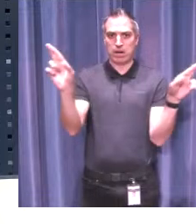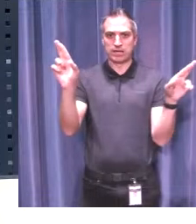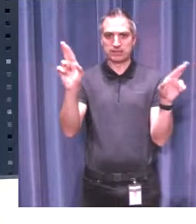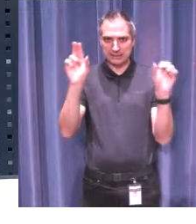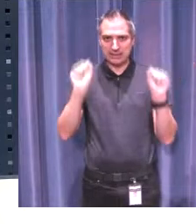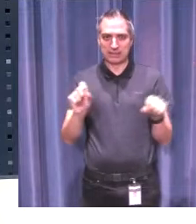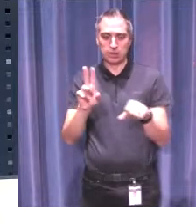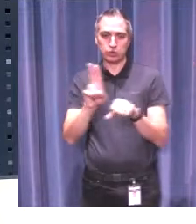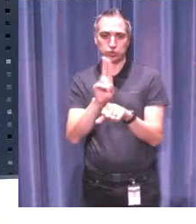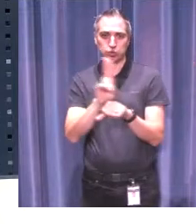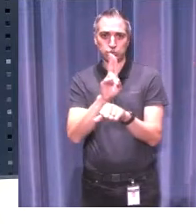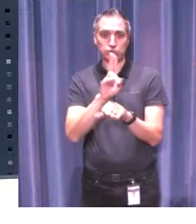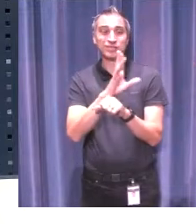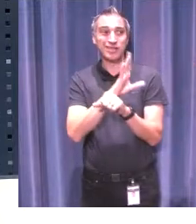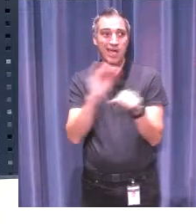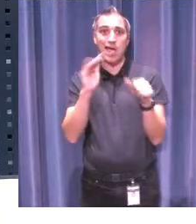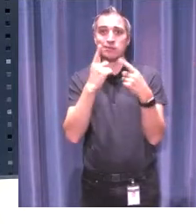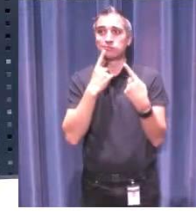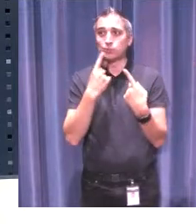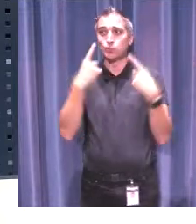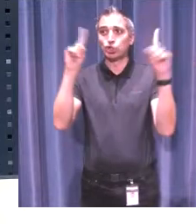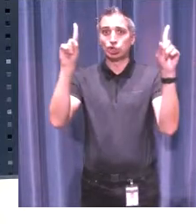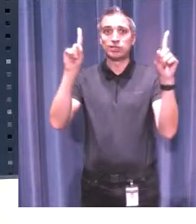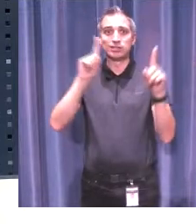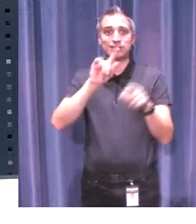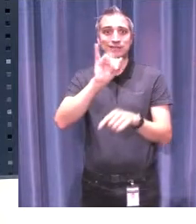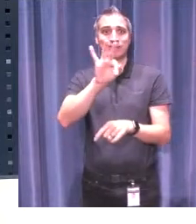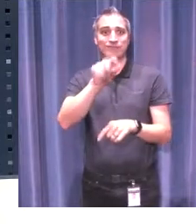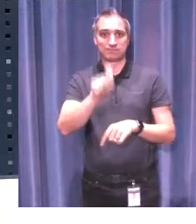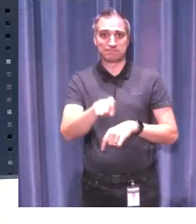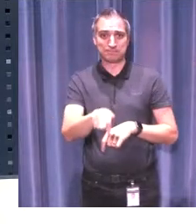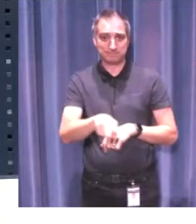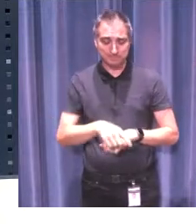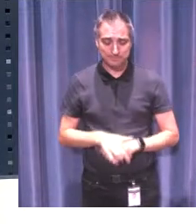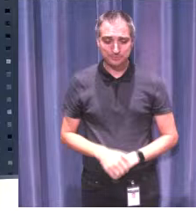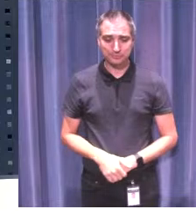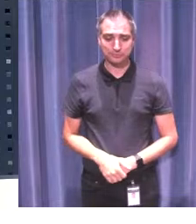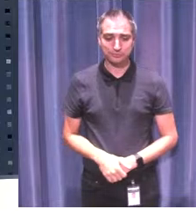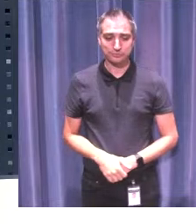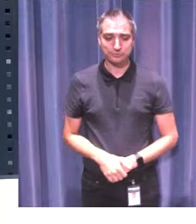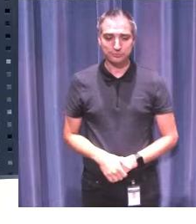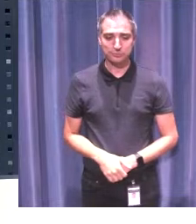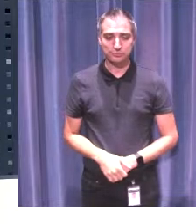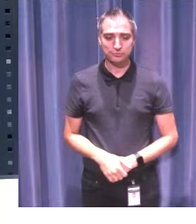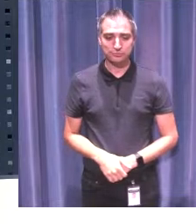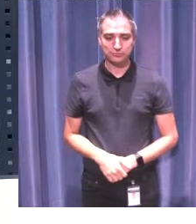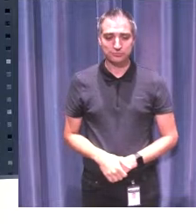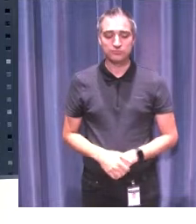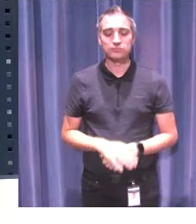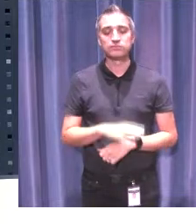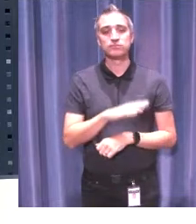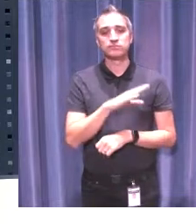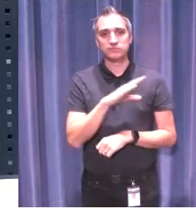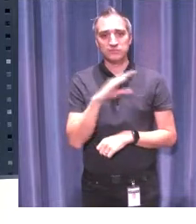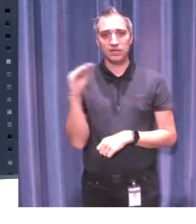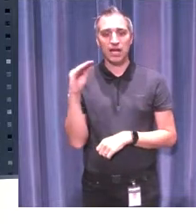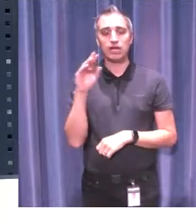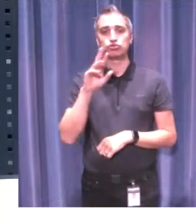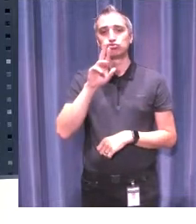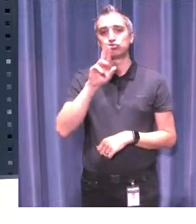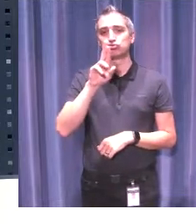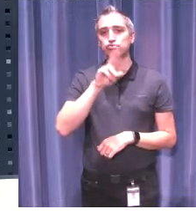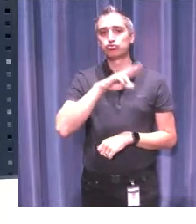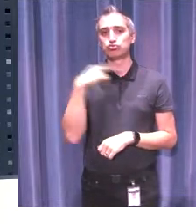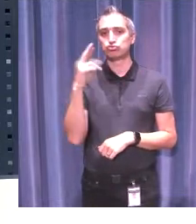appropriate and they work as expected. And along that line, risk